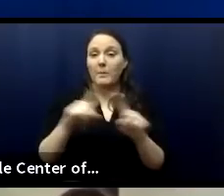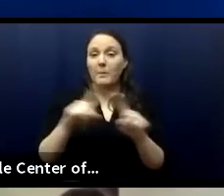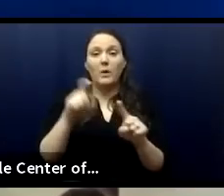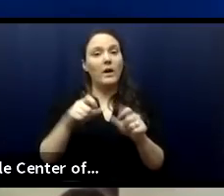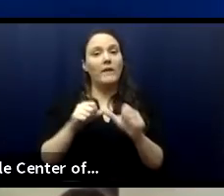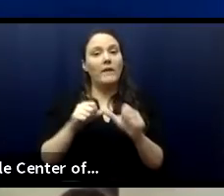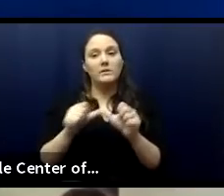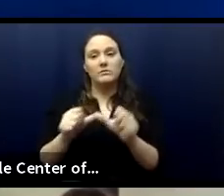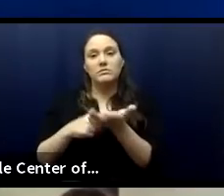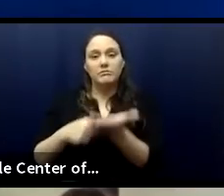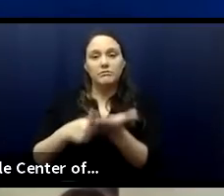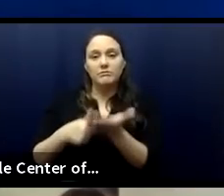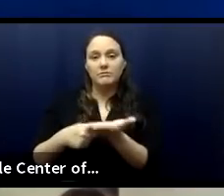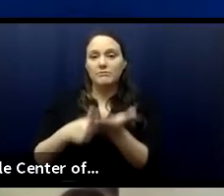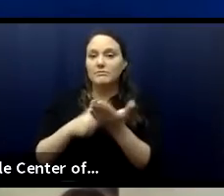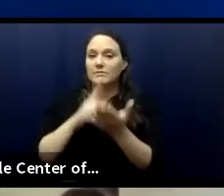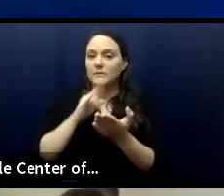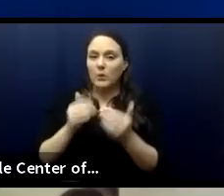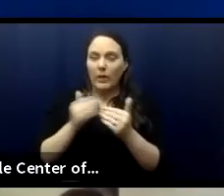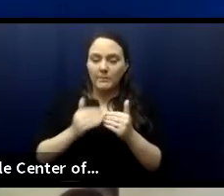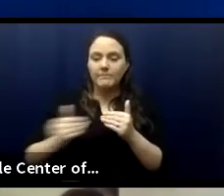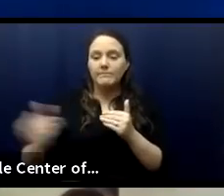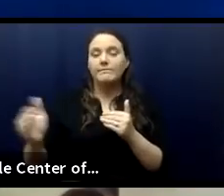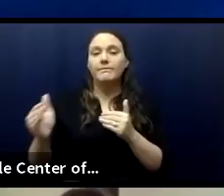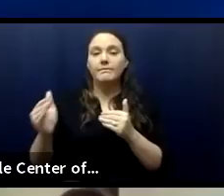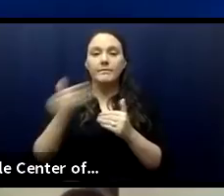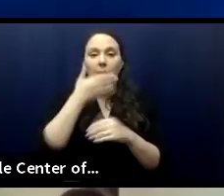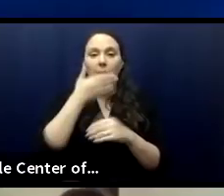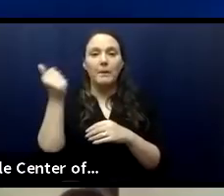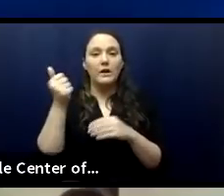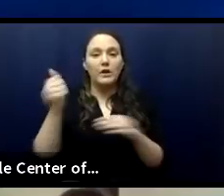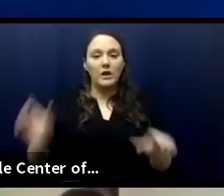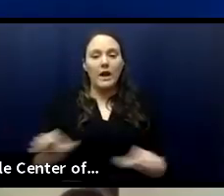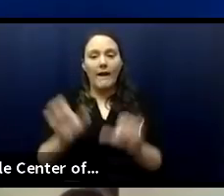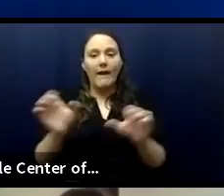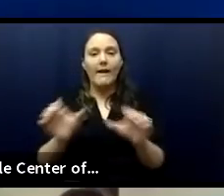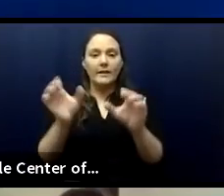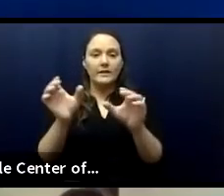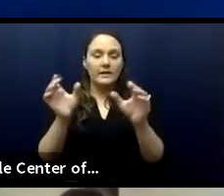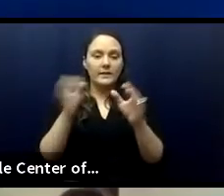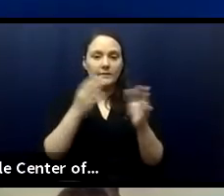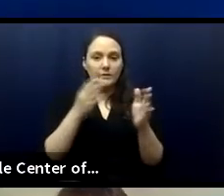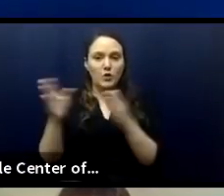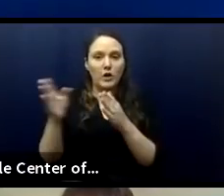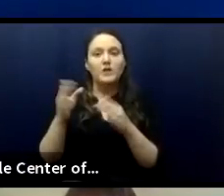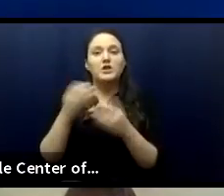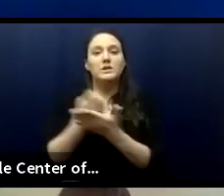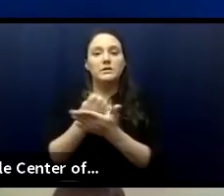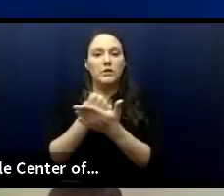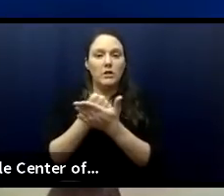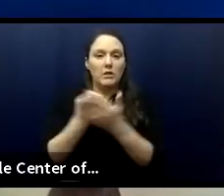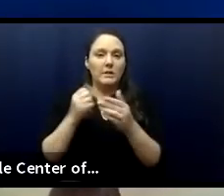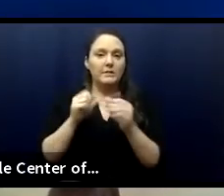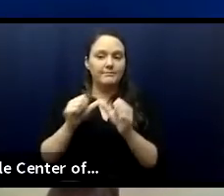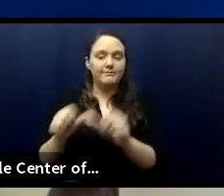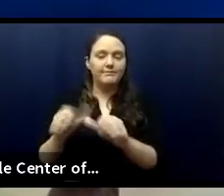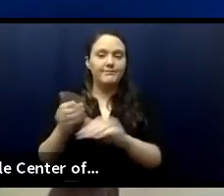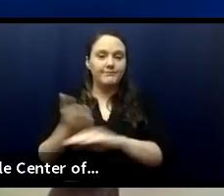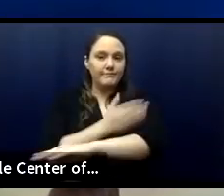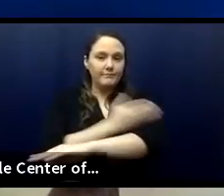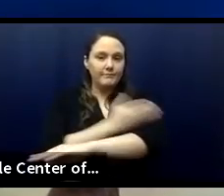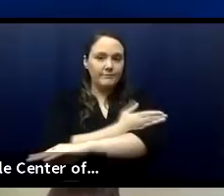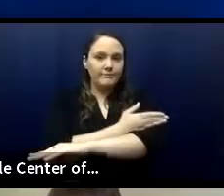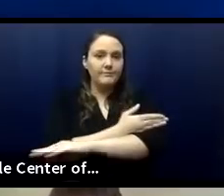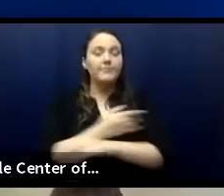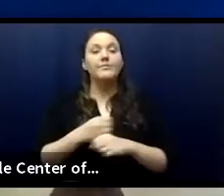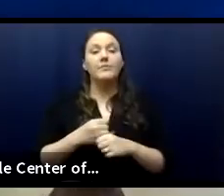and really move forward in a better, more proactive direction to keep our economy moving. And lastly, I would like to say that we just need to